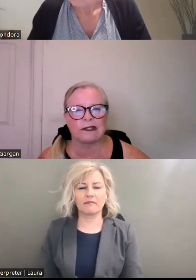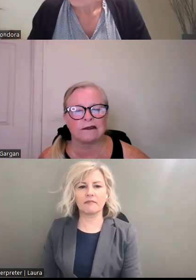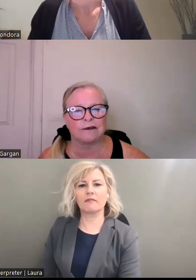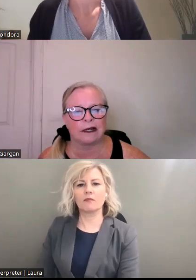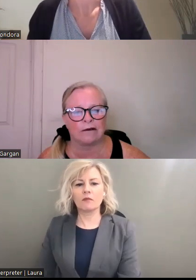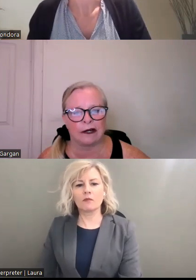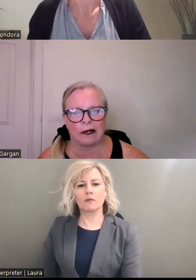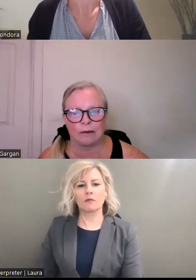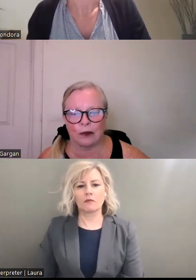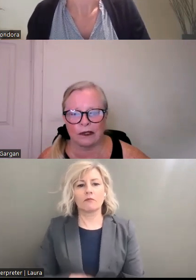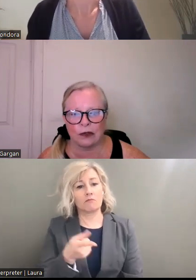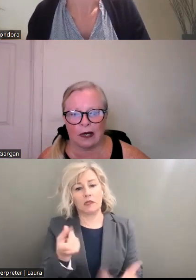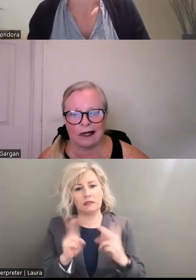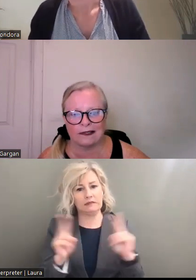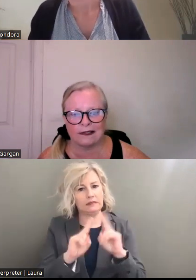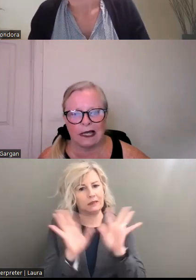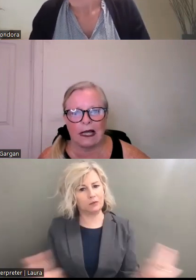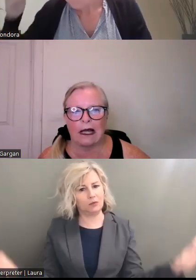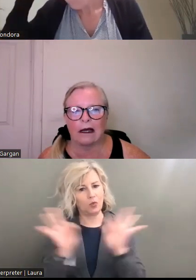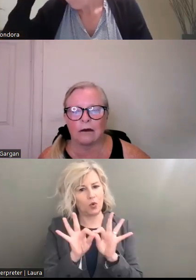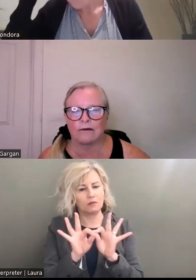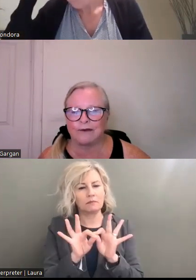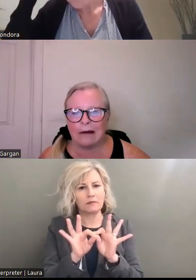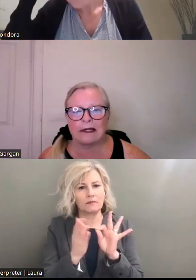So this is very, very important to us.